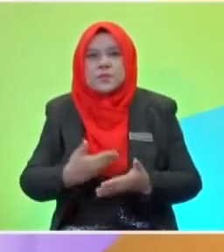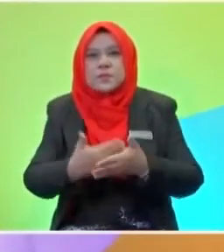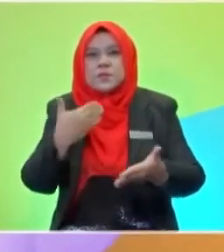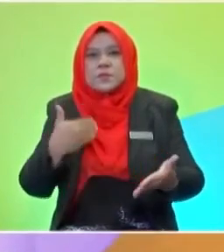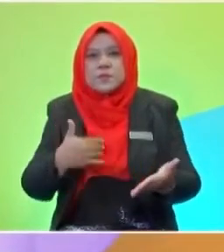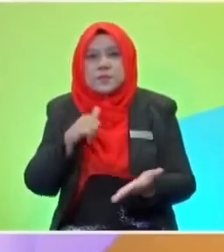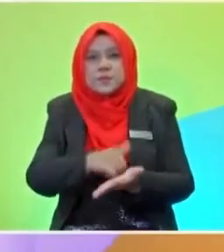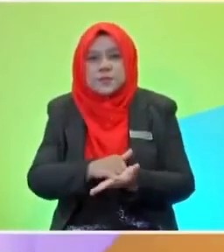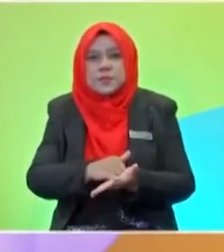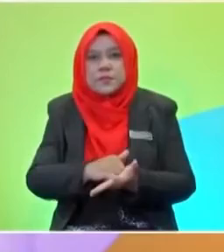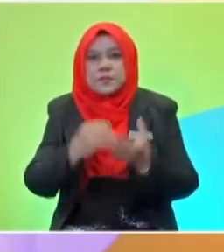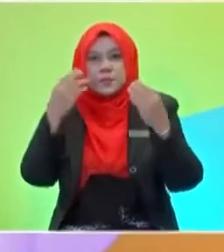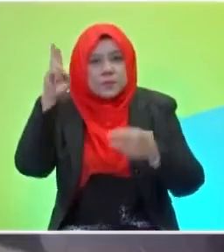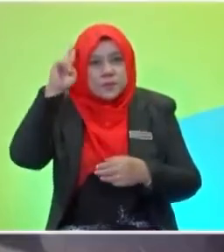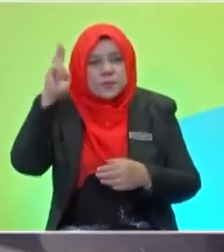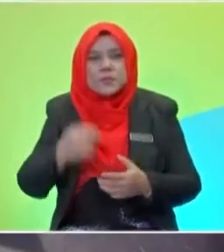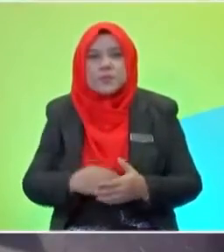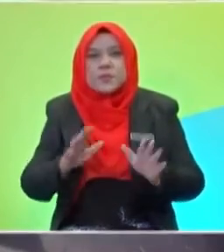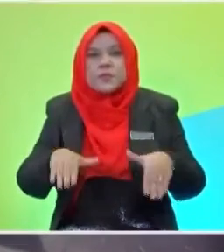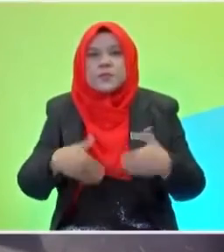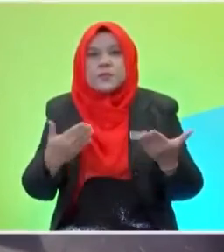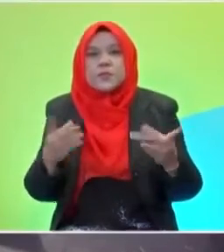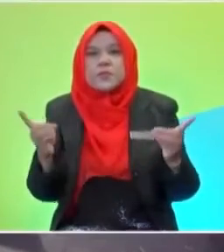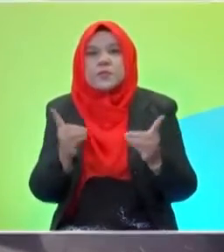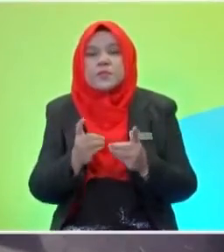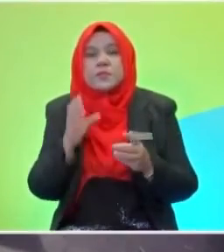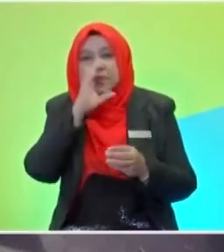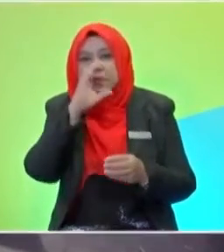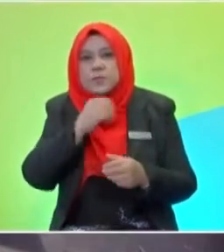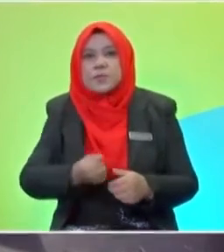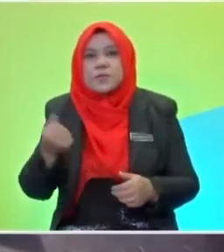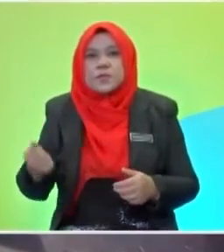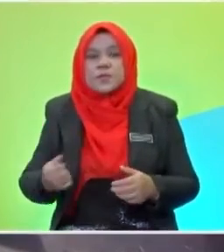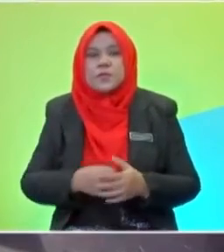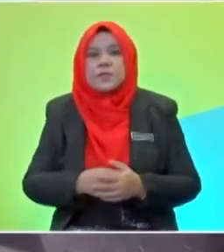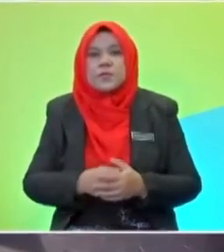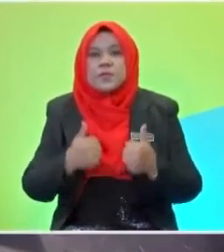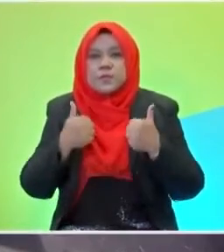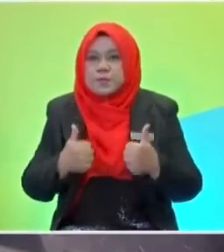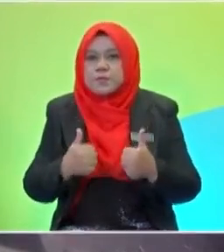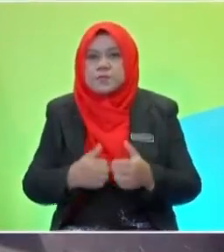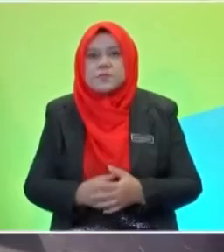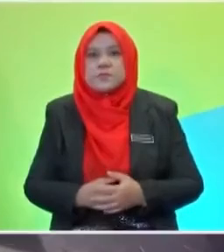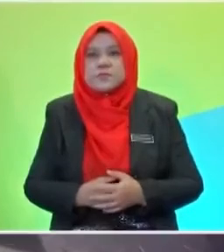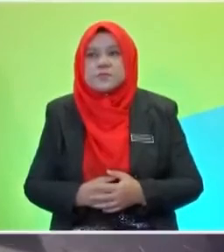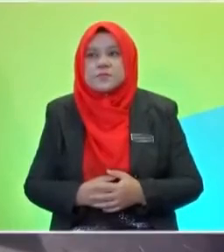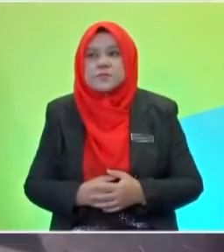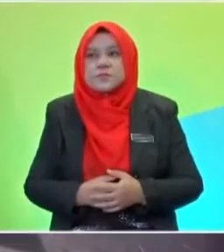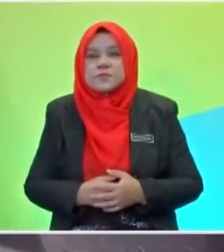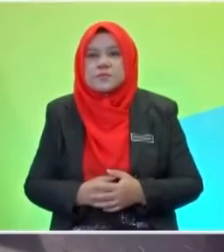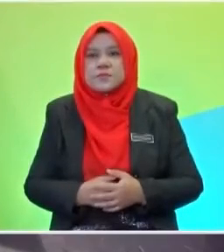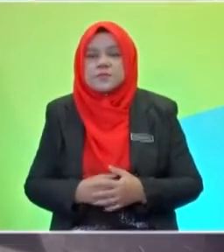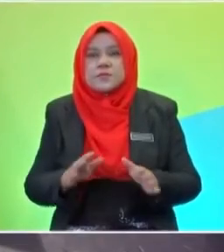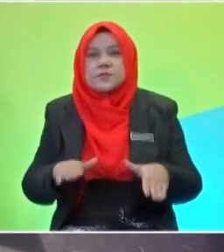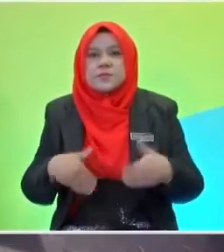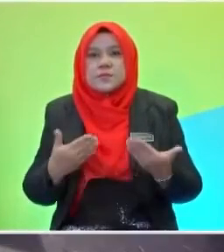to ask Mr. Ragu. Yeah. How did our pupils do for this activity? They have done superb. Superb. Okay, superb. All Very right. Good. And how can